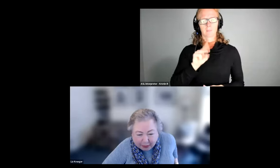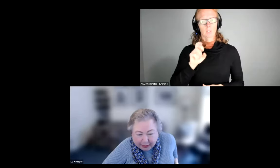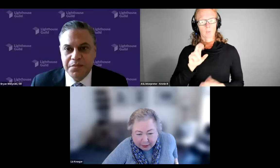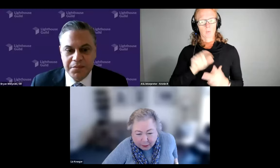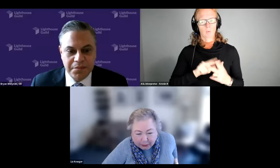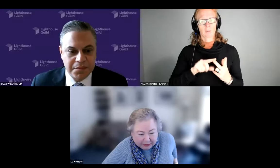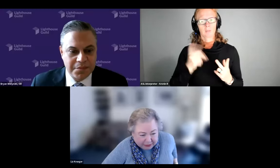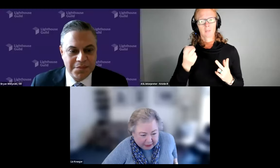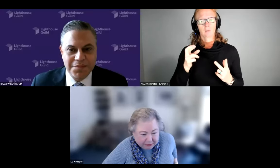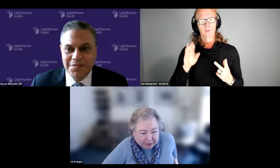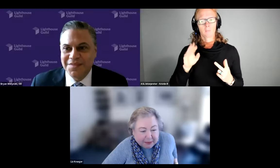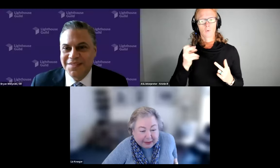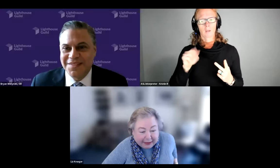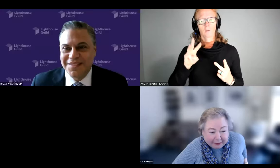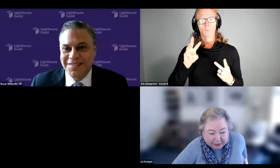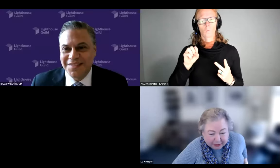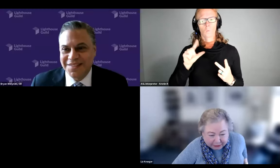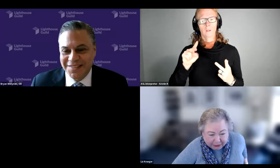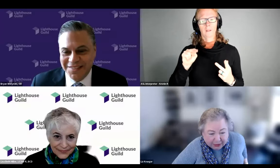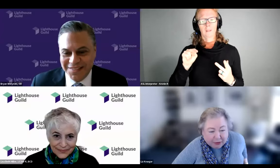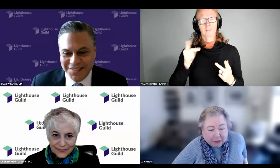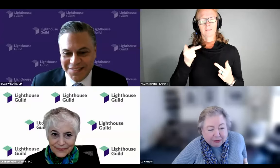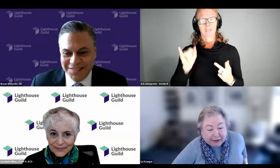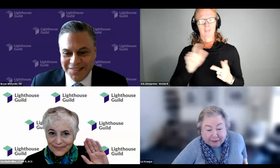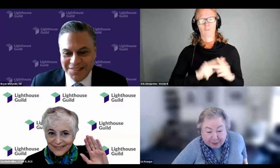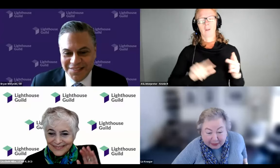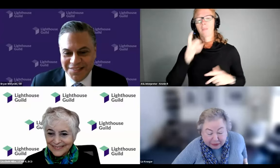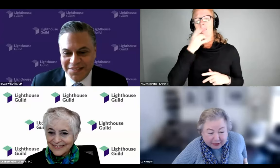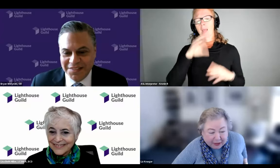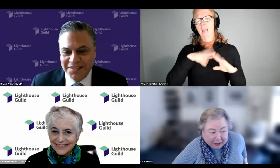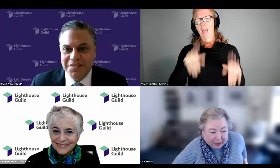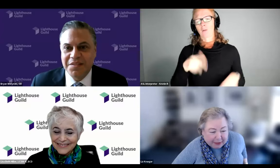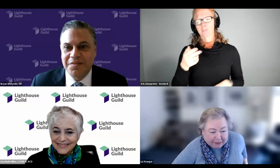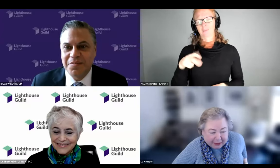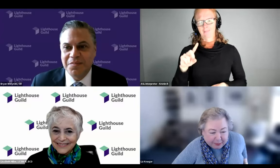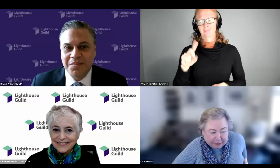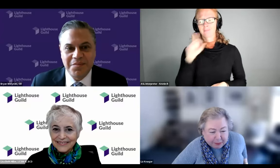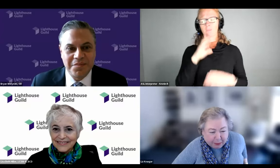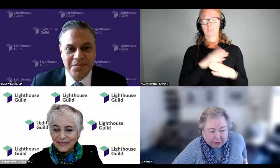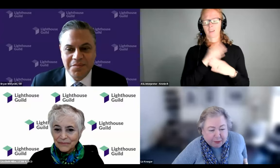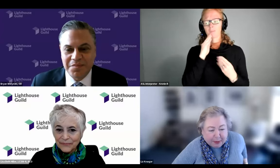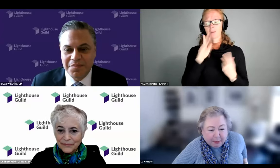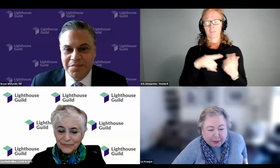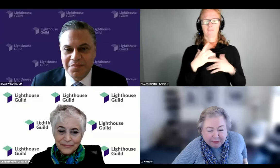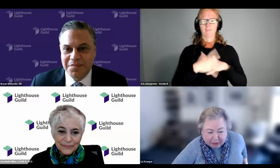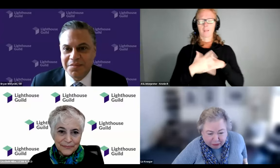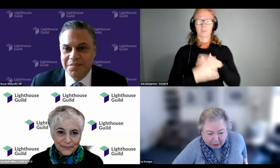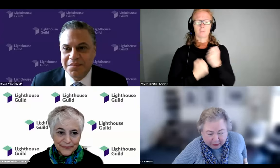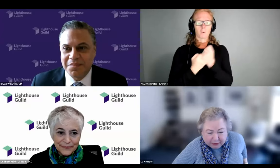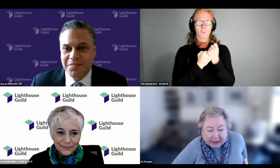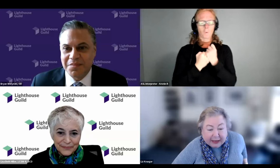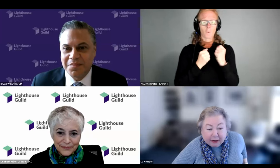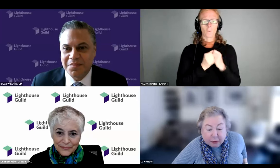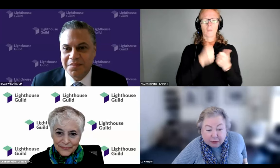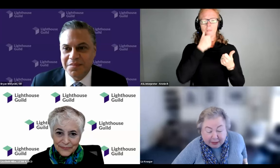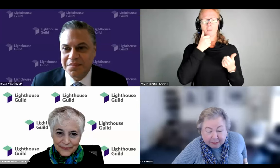dr brian walniski from the lighthouse guild who will share information about available supports for people with vision